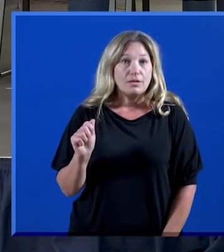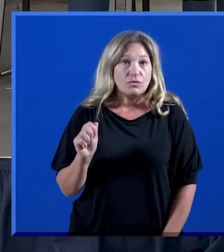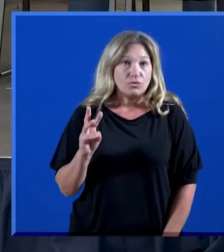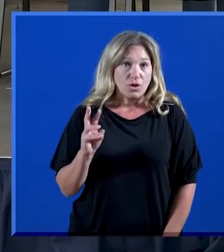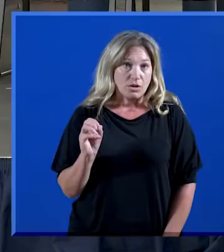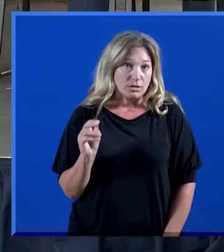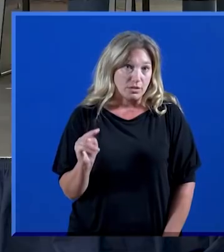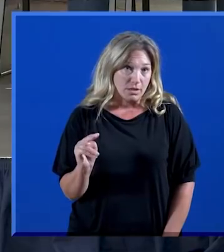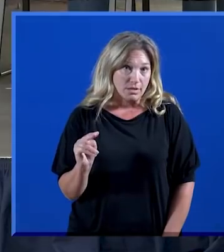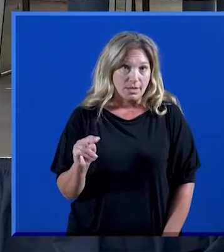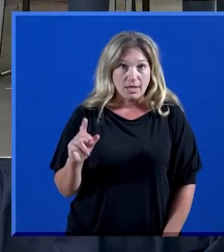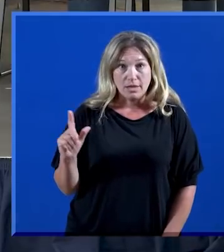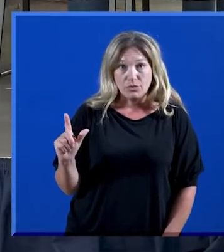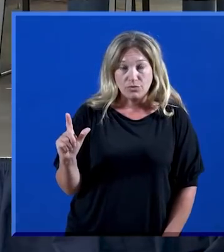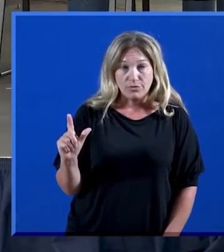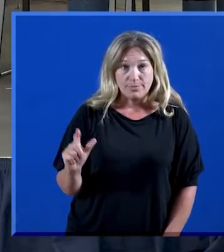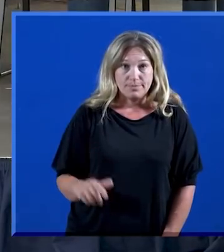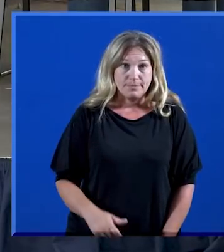Dawson Lindstrom.